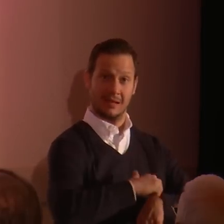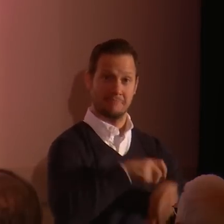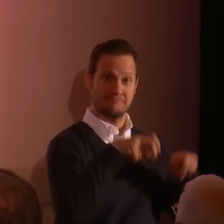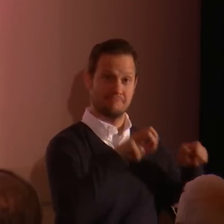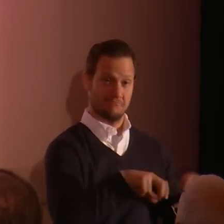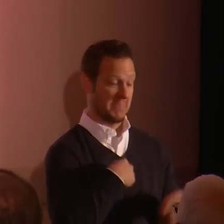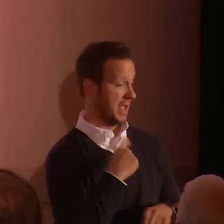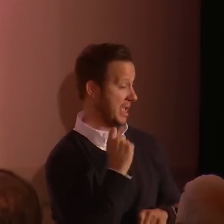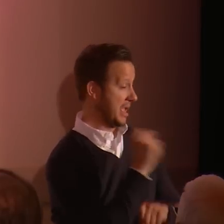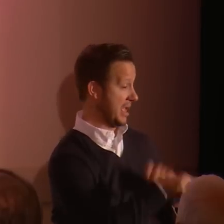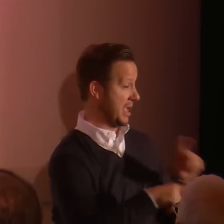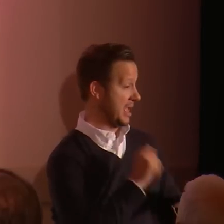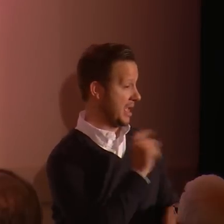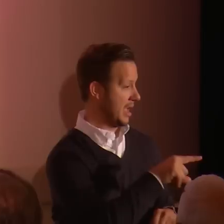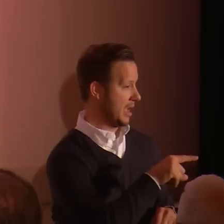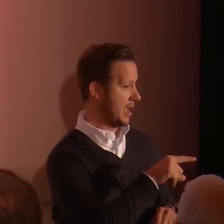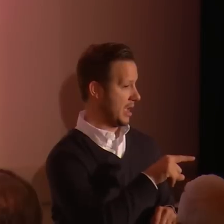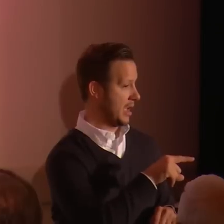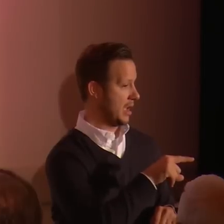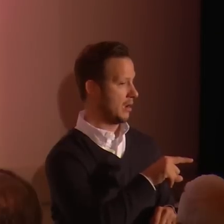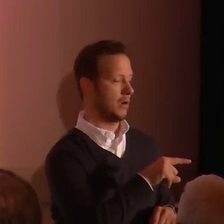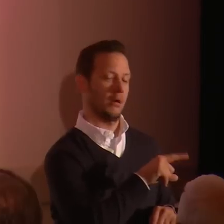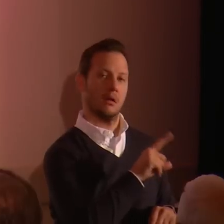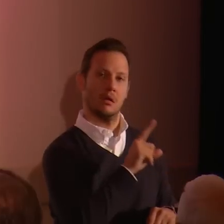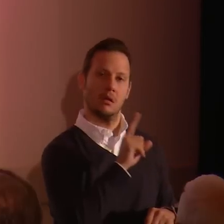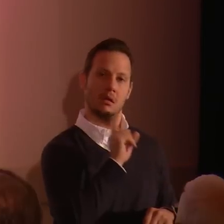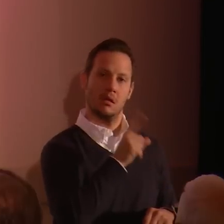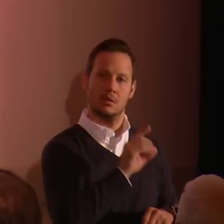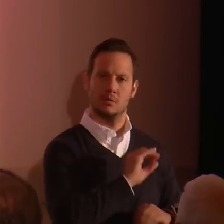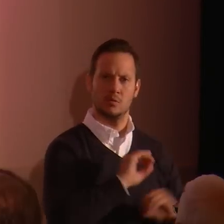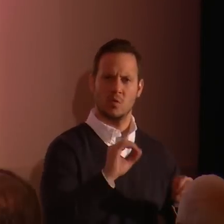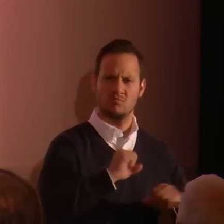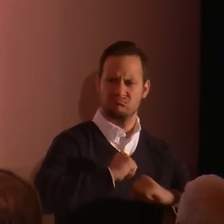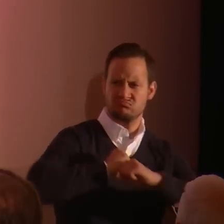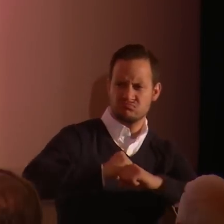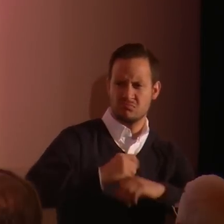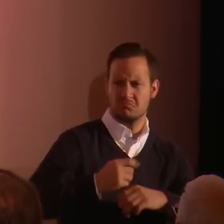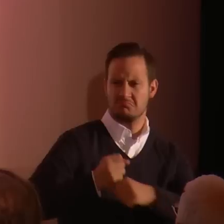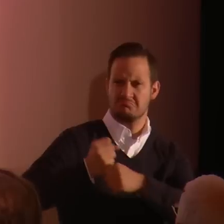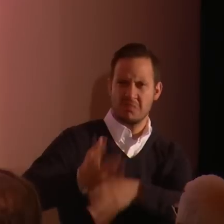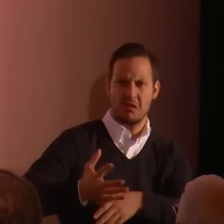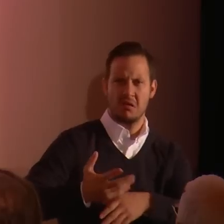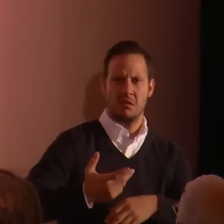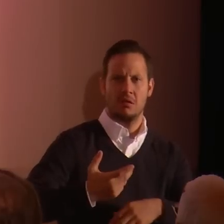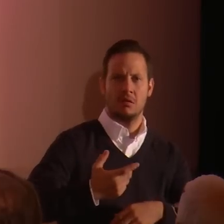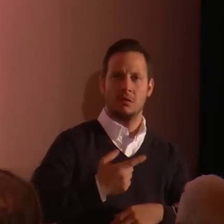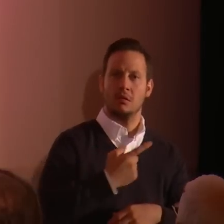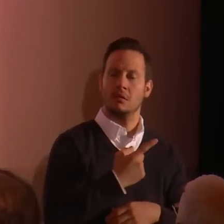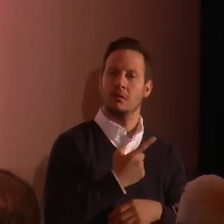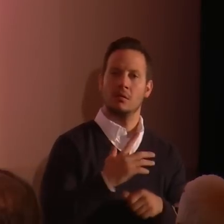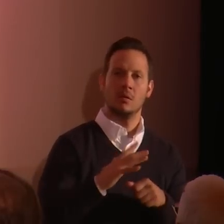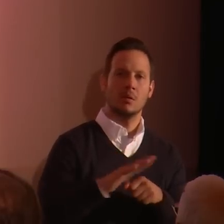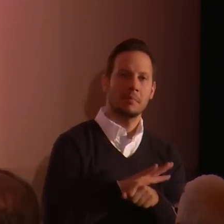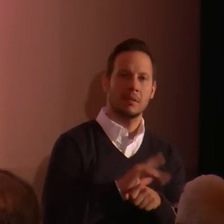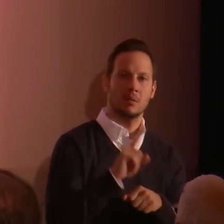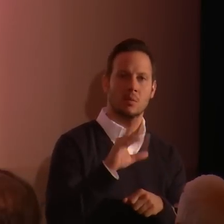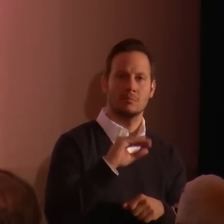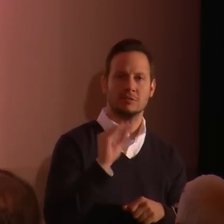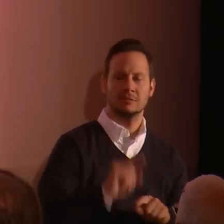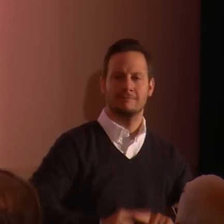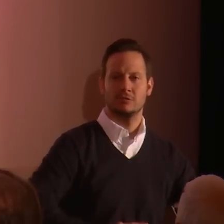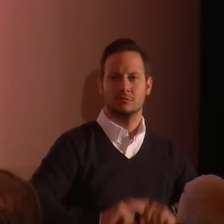happen. There was no defensiveness. There was no need to brace. It was totally